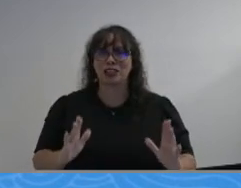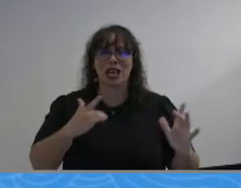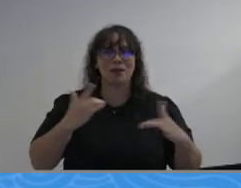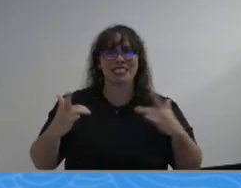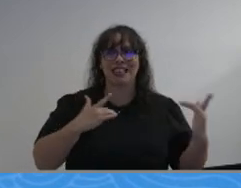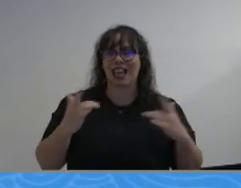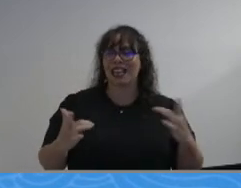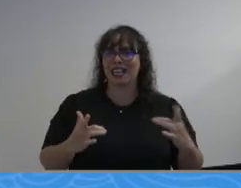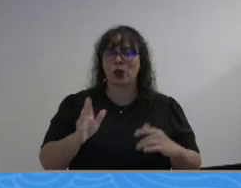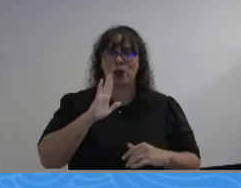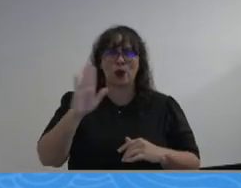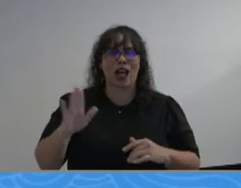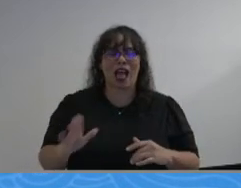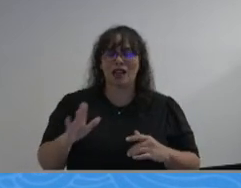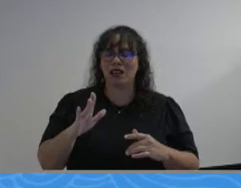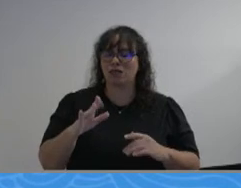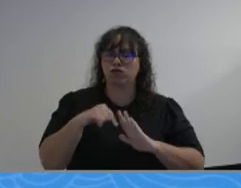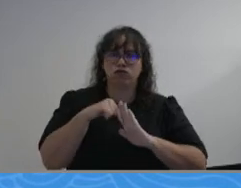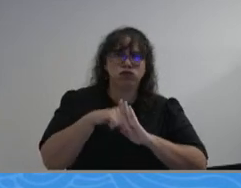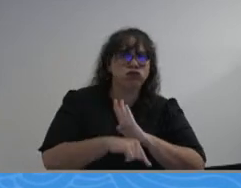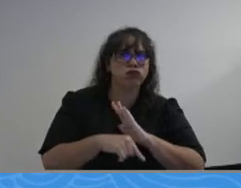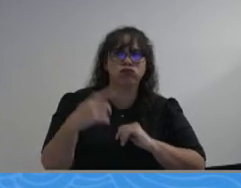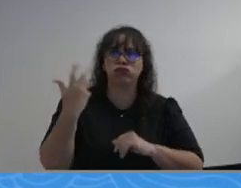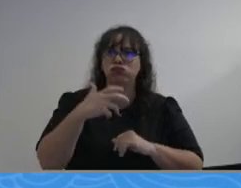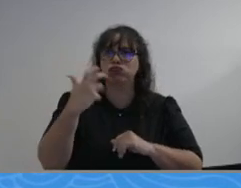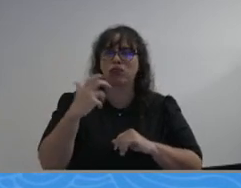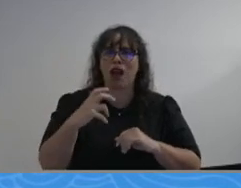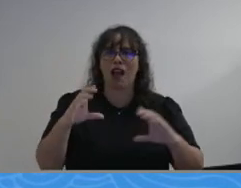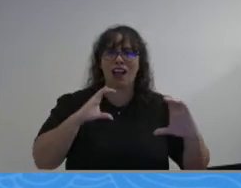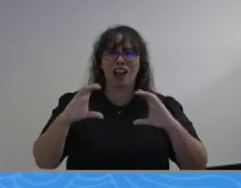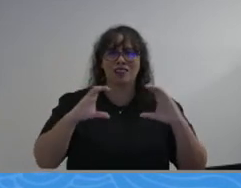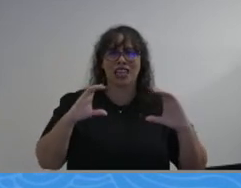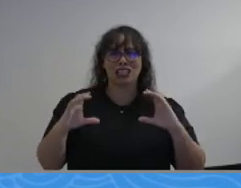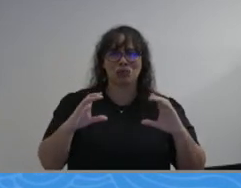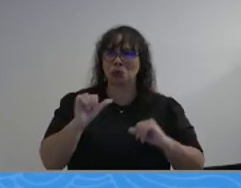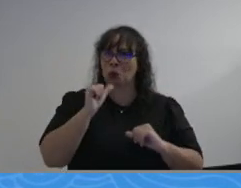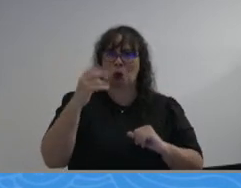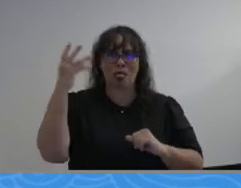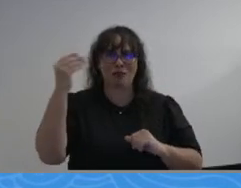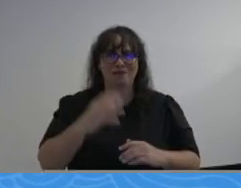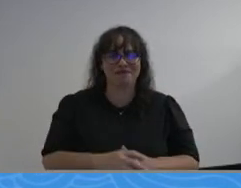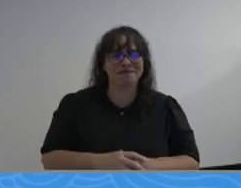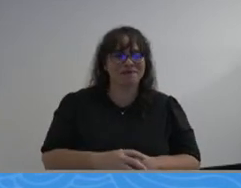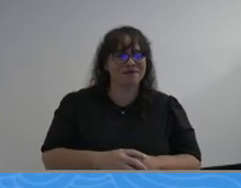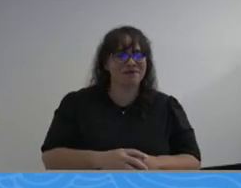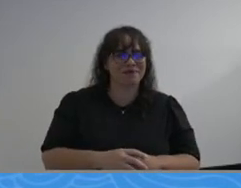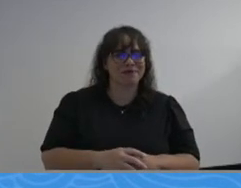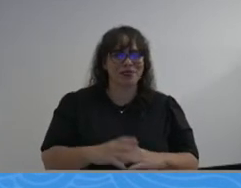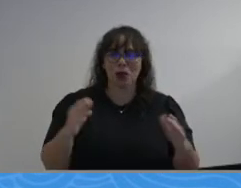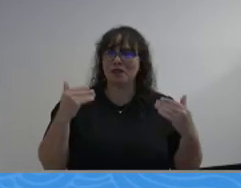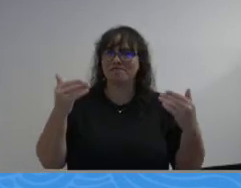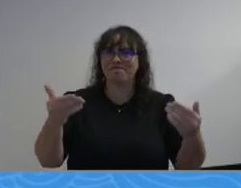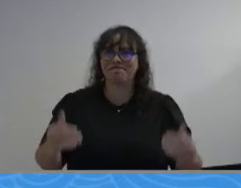are going to have a rich, rich conversation, so don't go anywhere. All right, take it away,